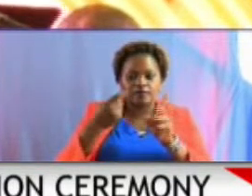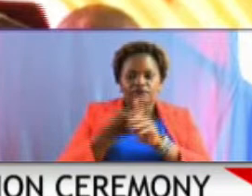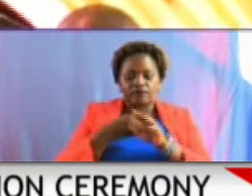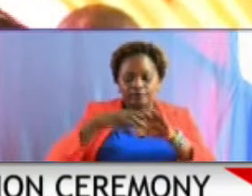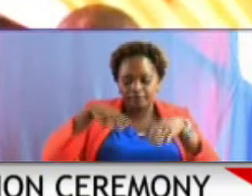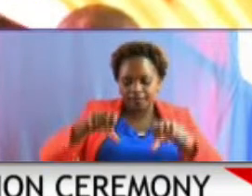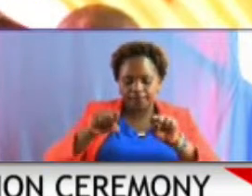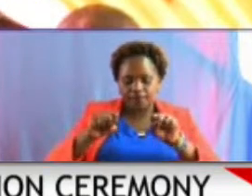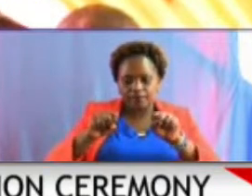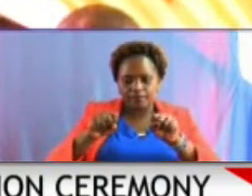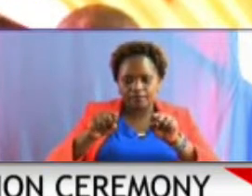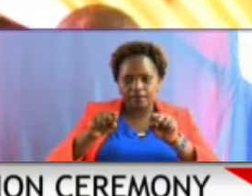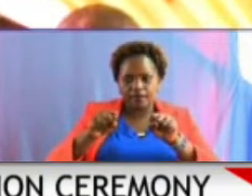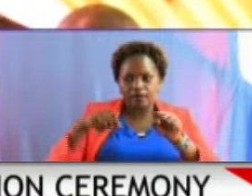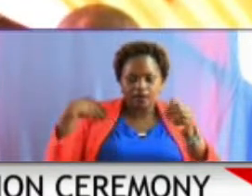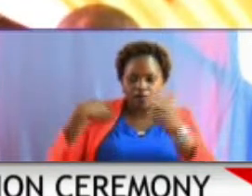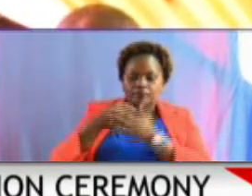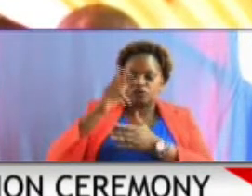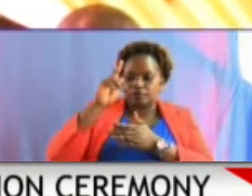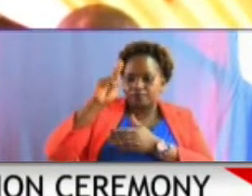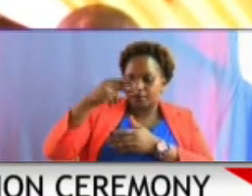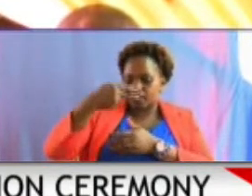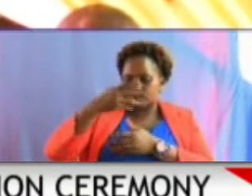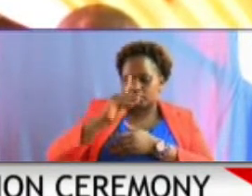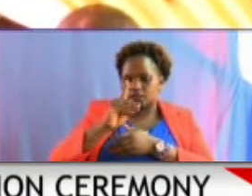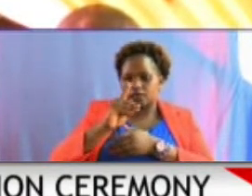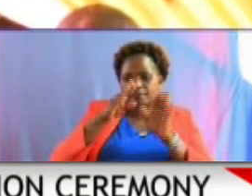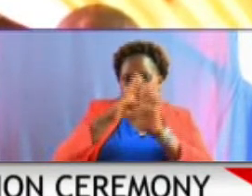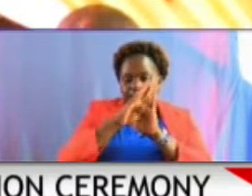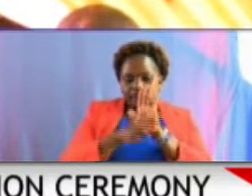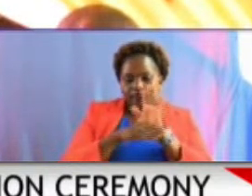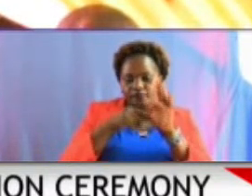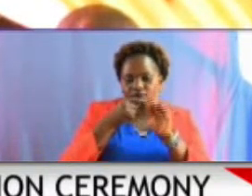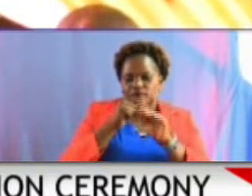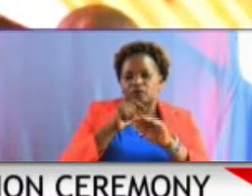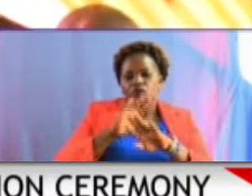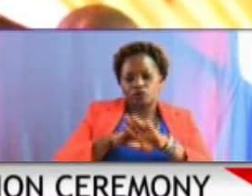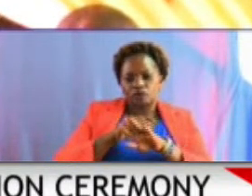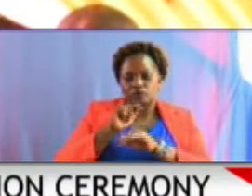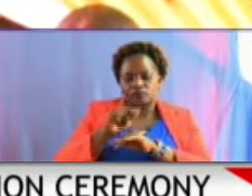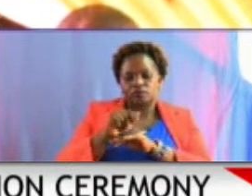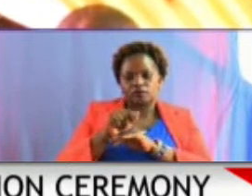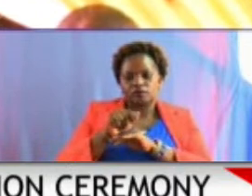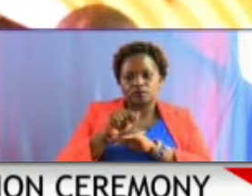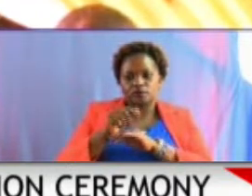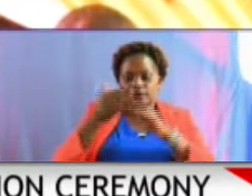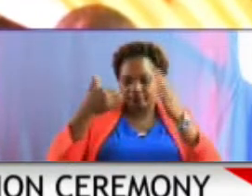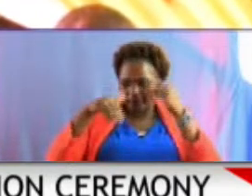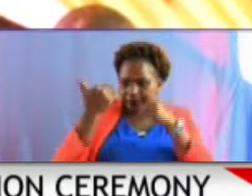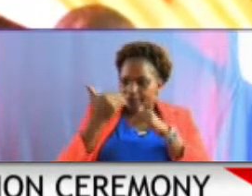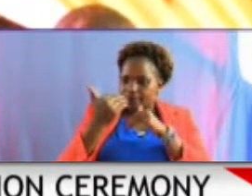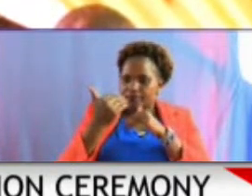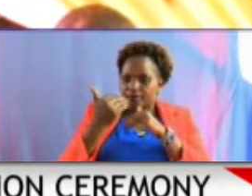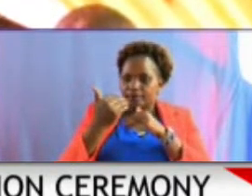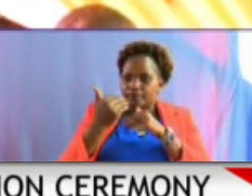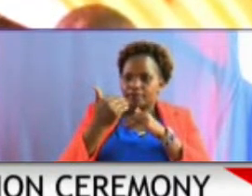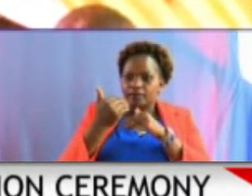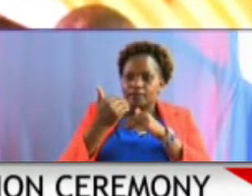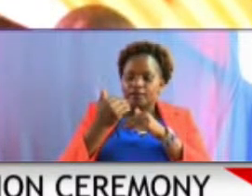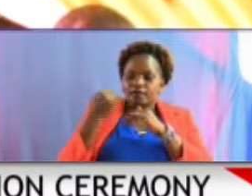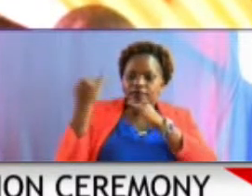diploma to PhD programs in various fields. The university has